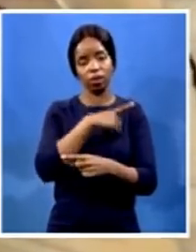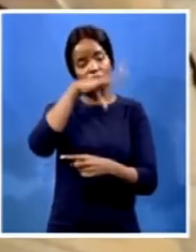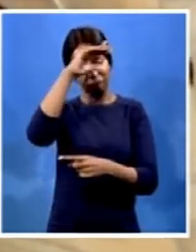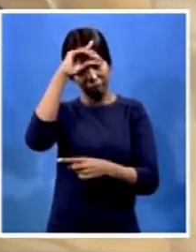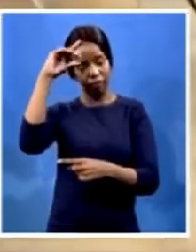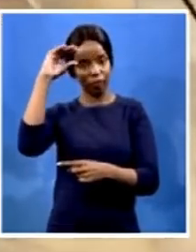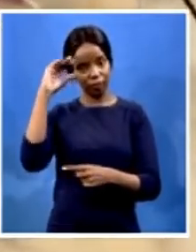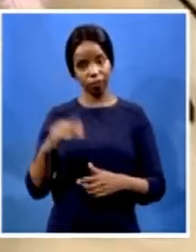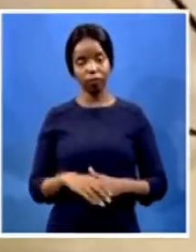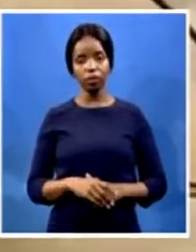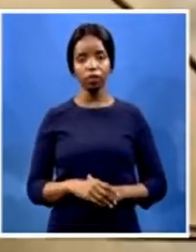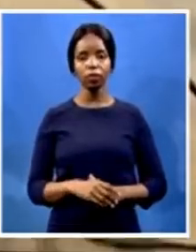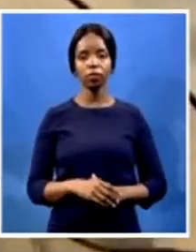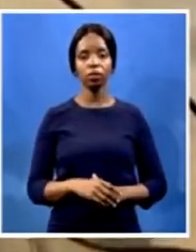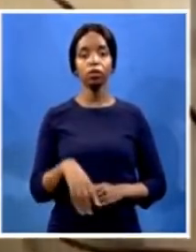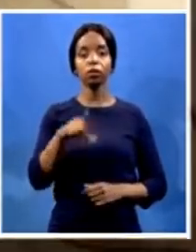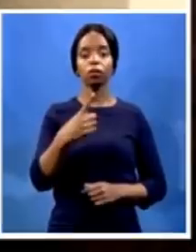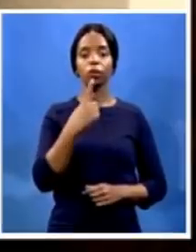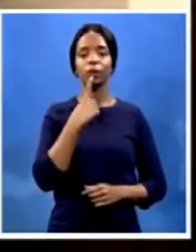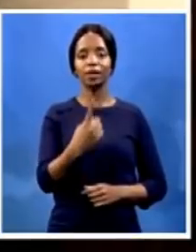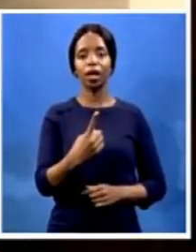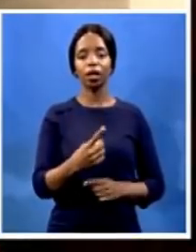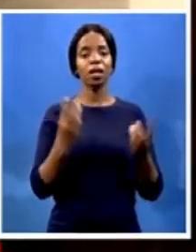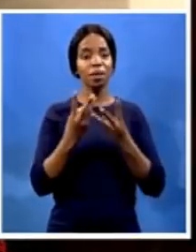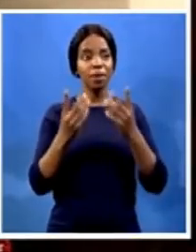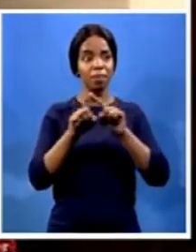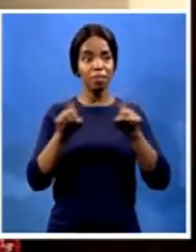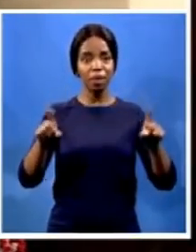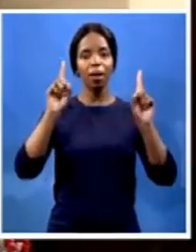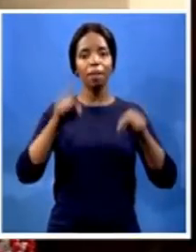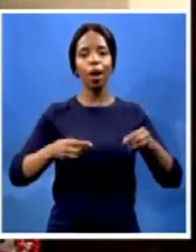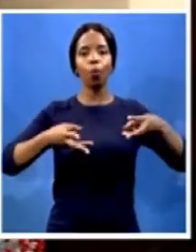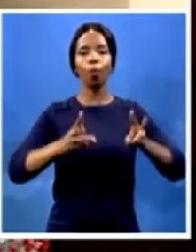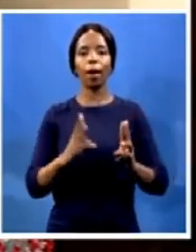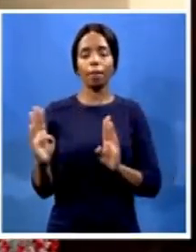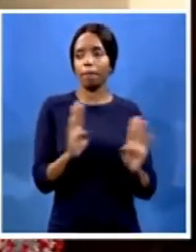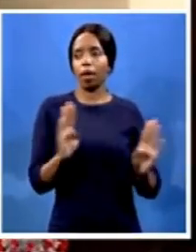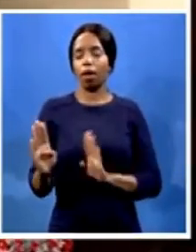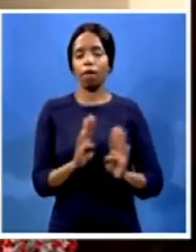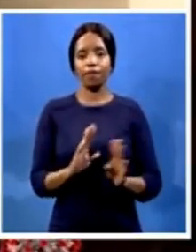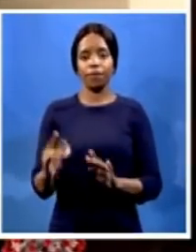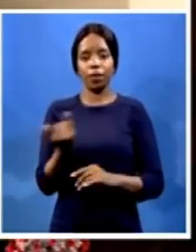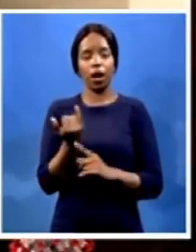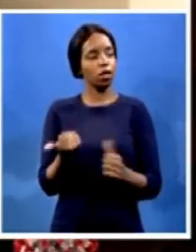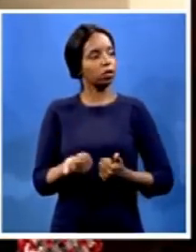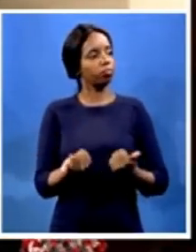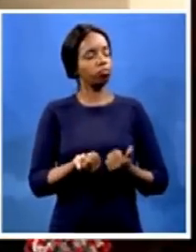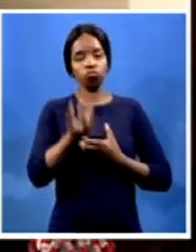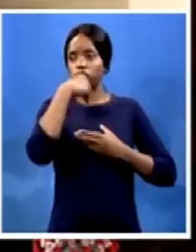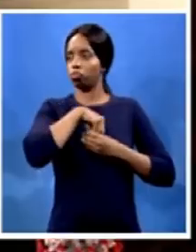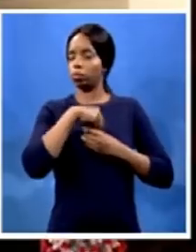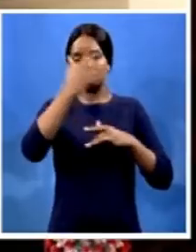already. Why? Because you want to protect others. So by using this mask, even if you have the virus and you don't know,